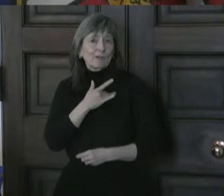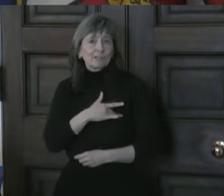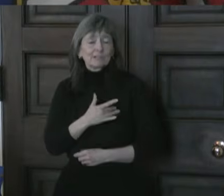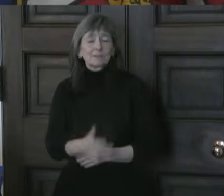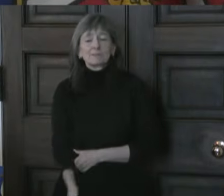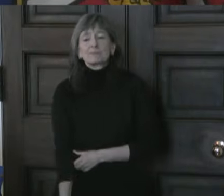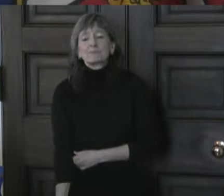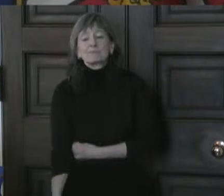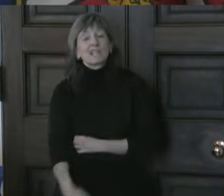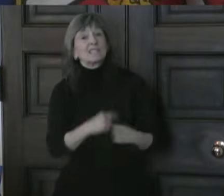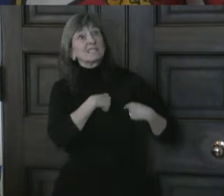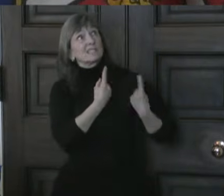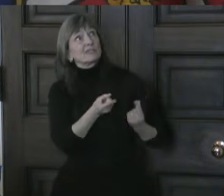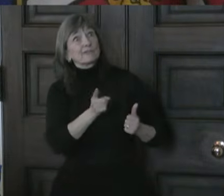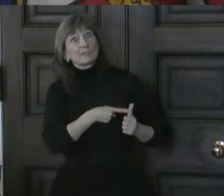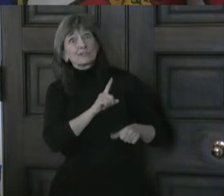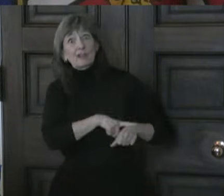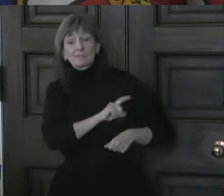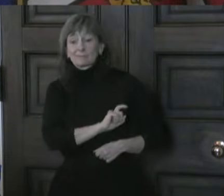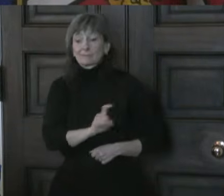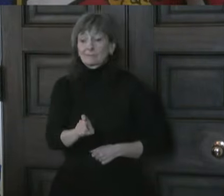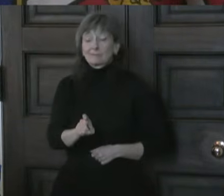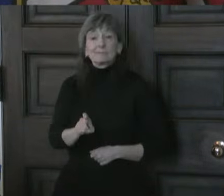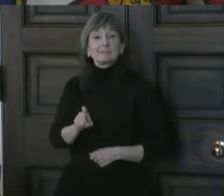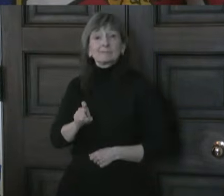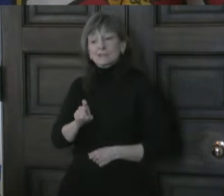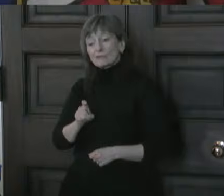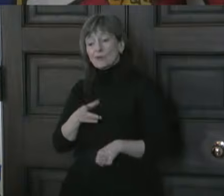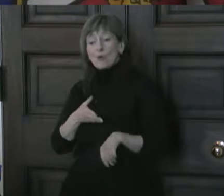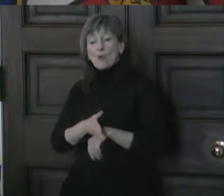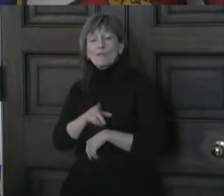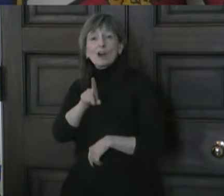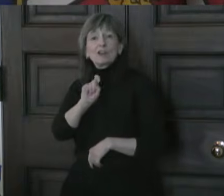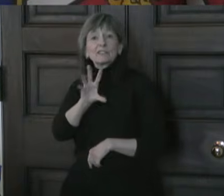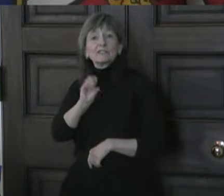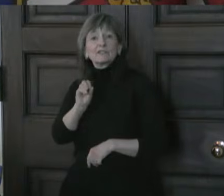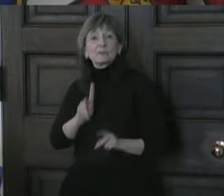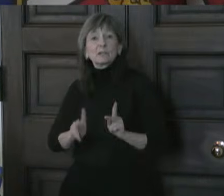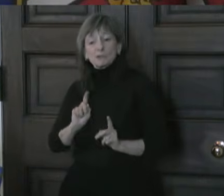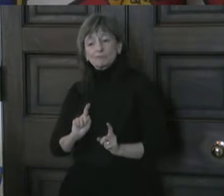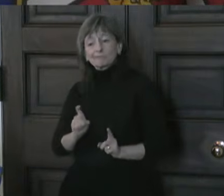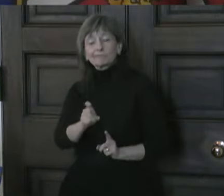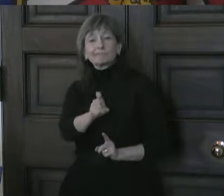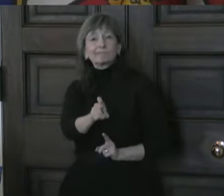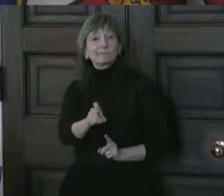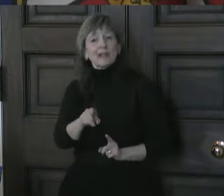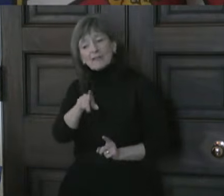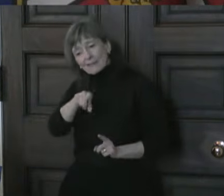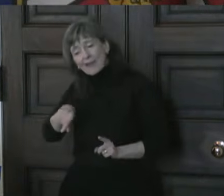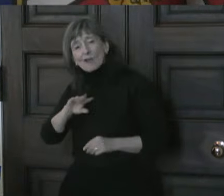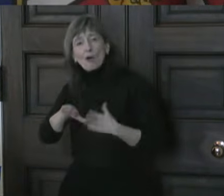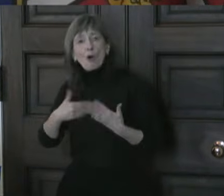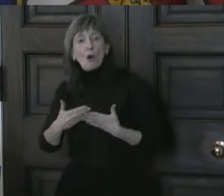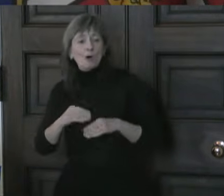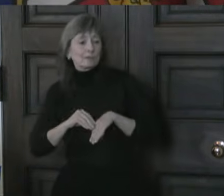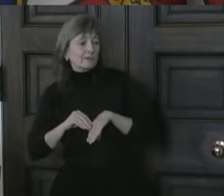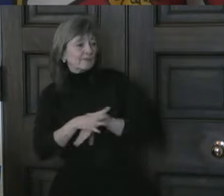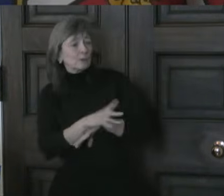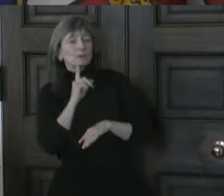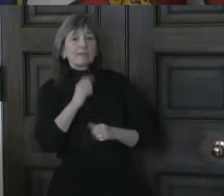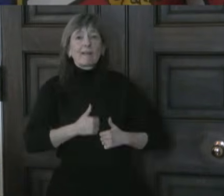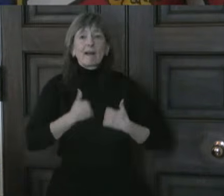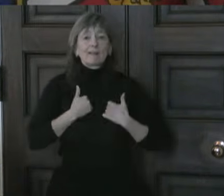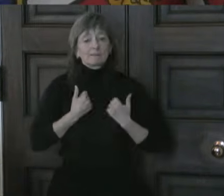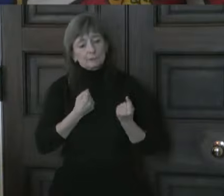Since the first ceremony, the Order has recognized over 150 individuals who have shaped lives, supported communities, and